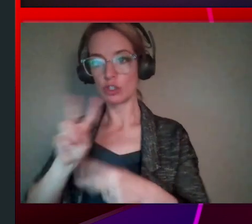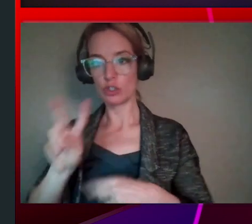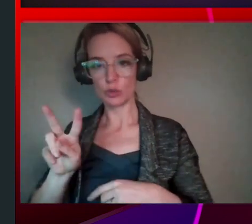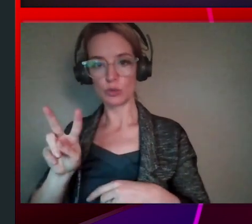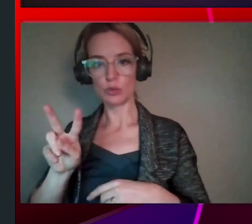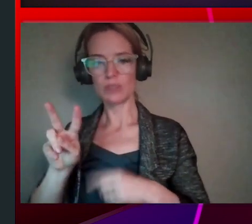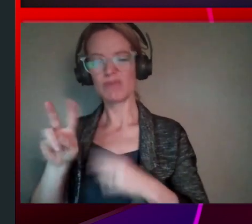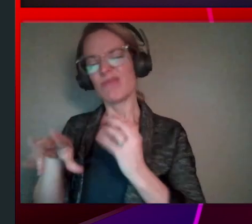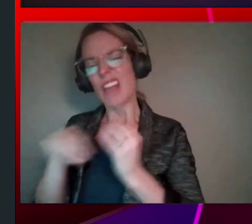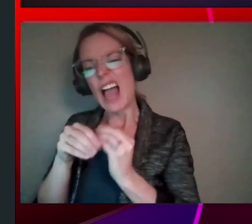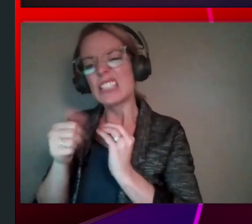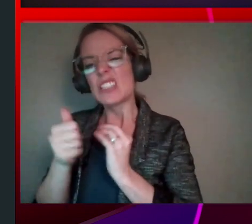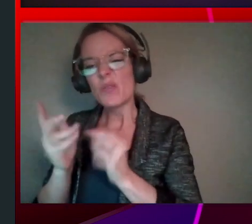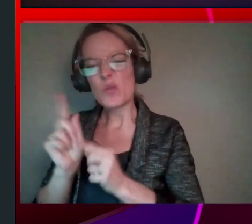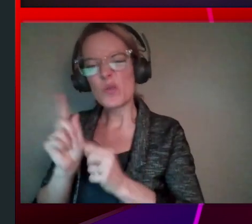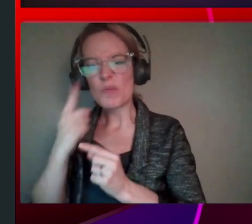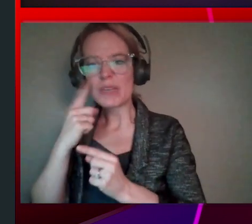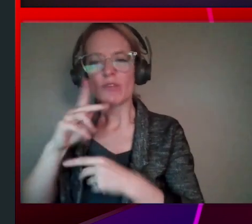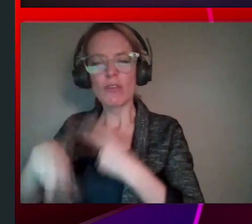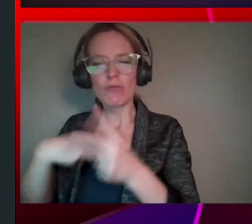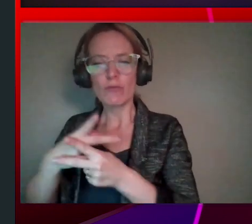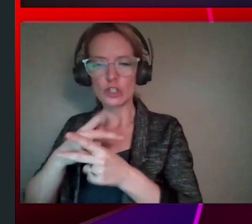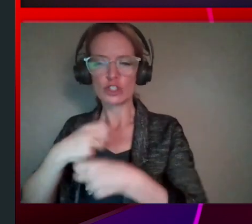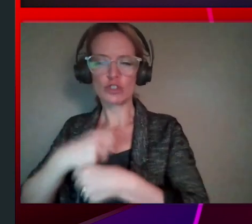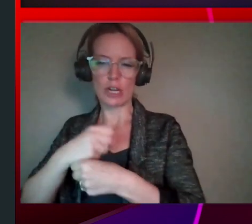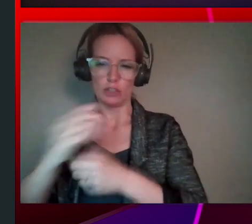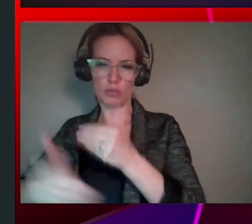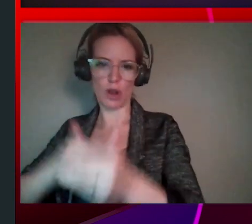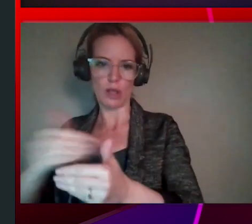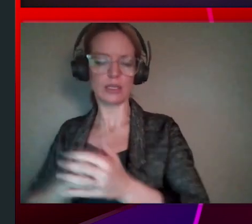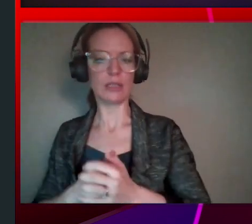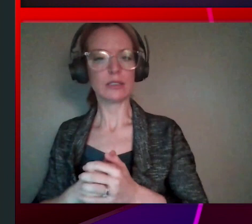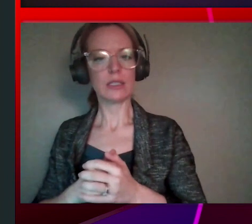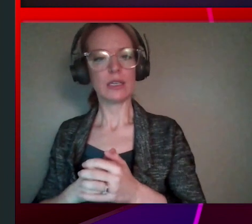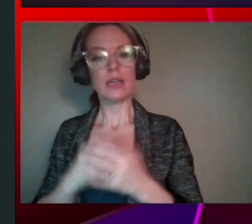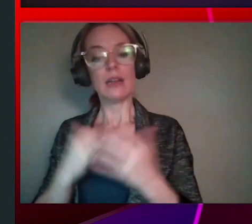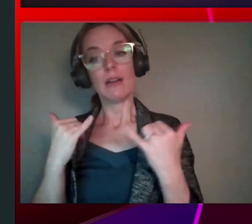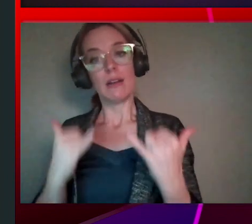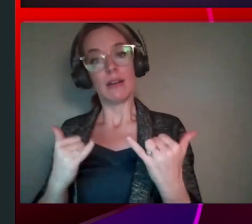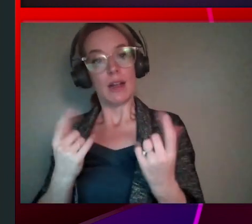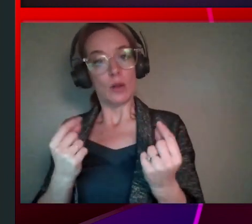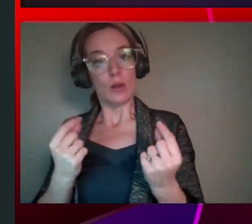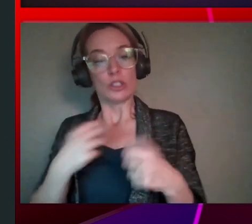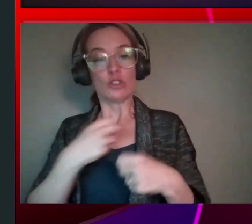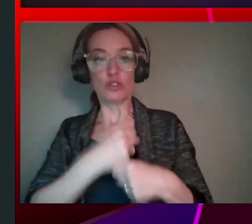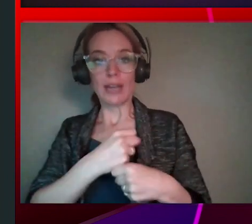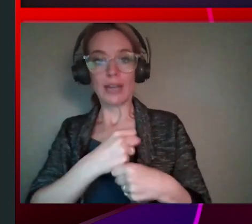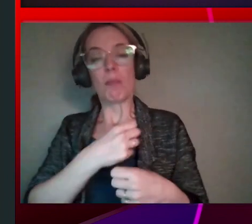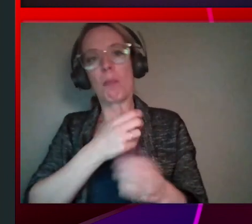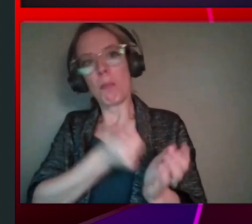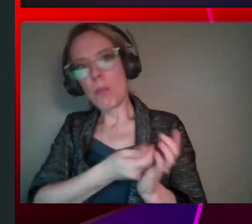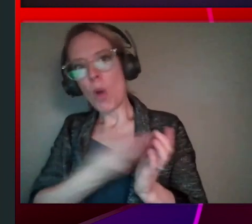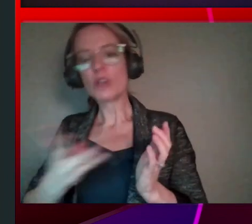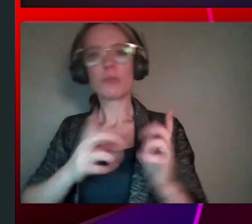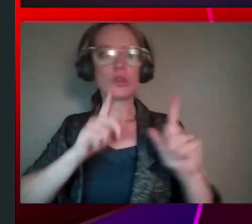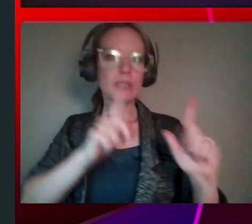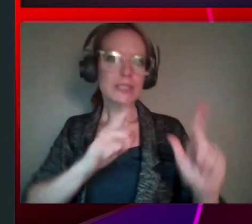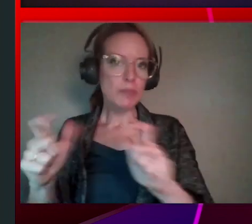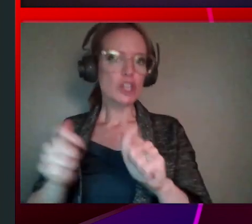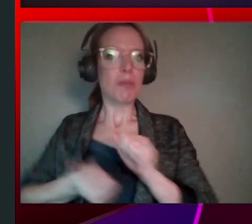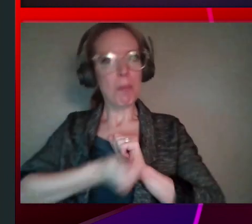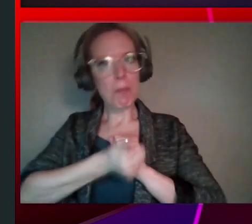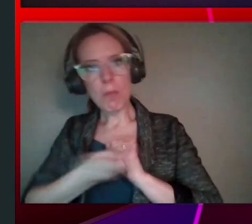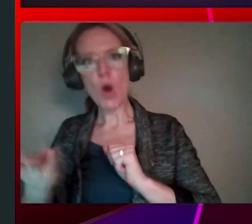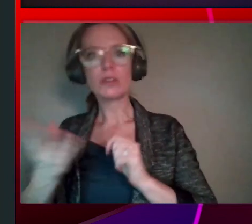process. So what's happening right now is that we're going and we're creating multiple snapshots. We're creating multiple execution environments, downloading the